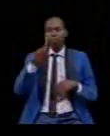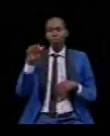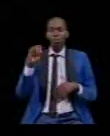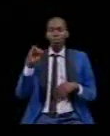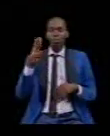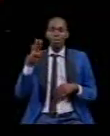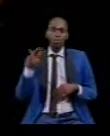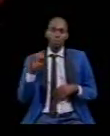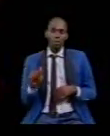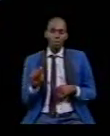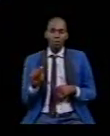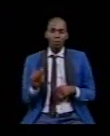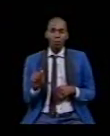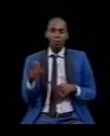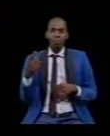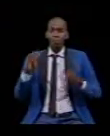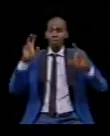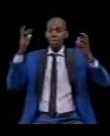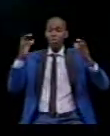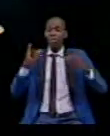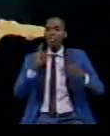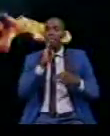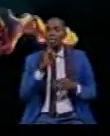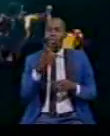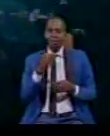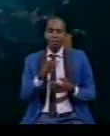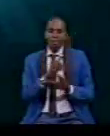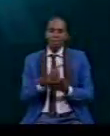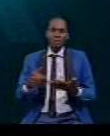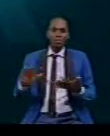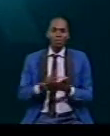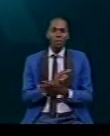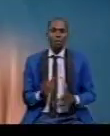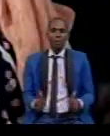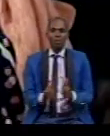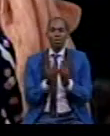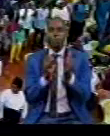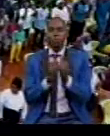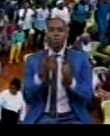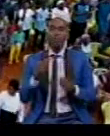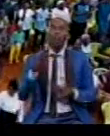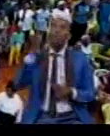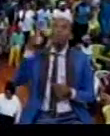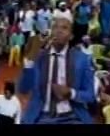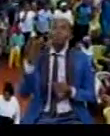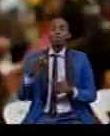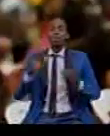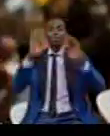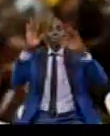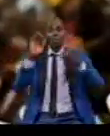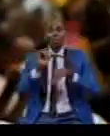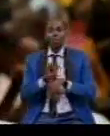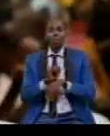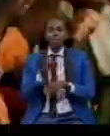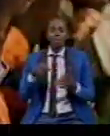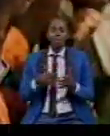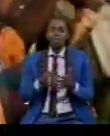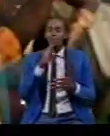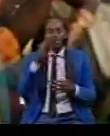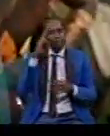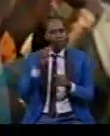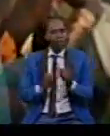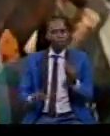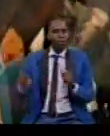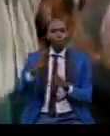immediately their eyes received sight, and they followed him. And they followed him.